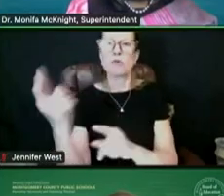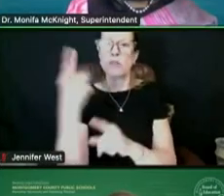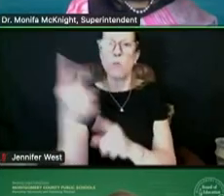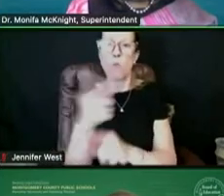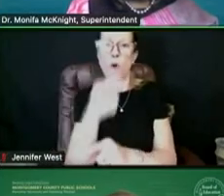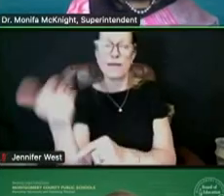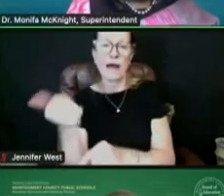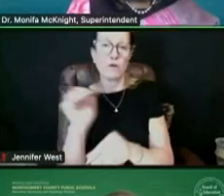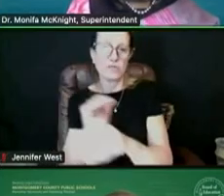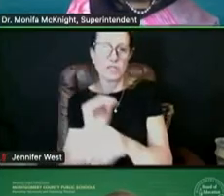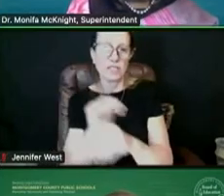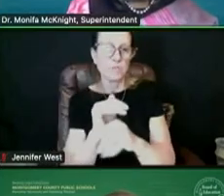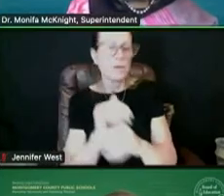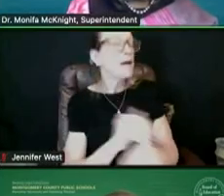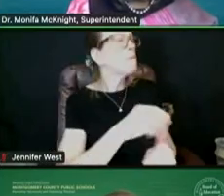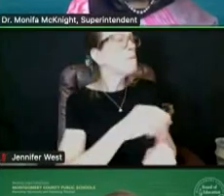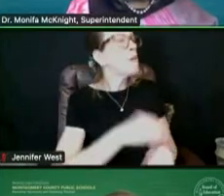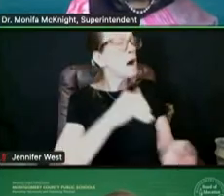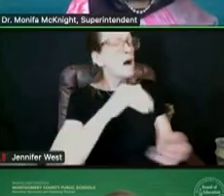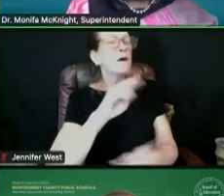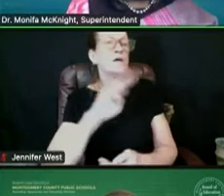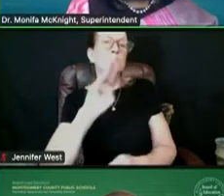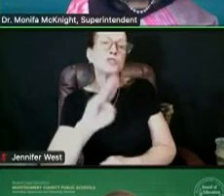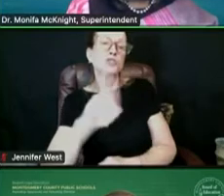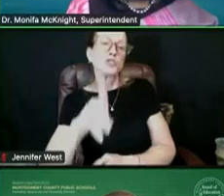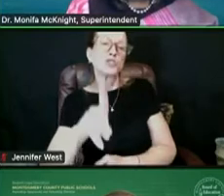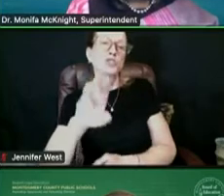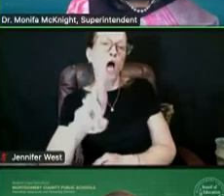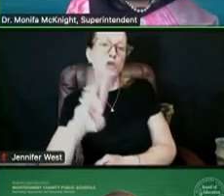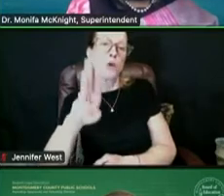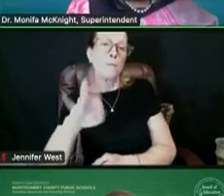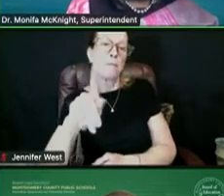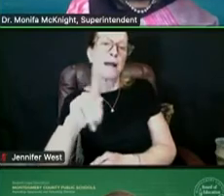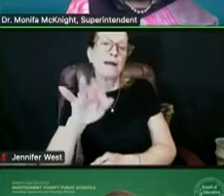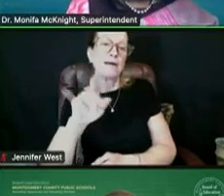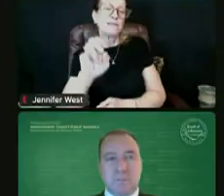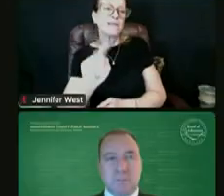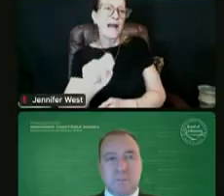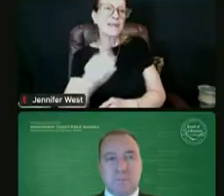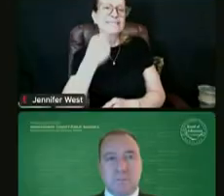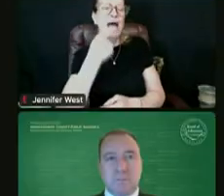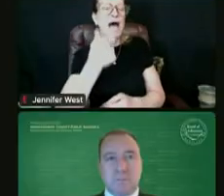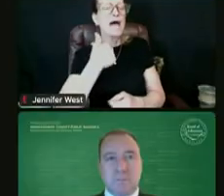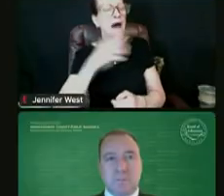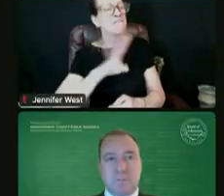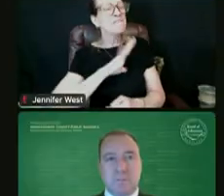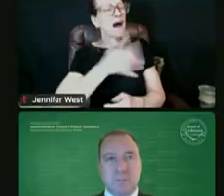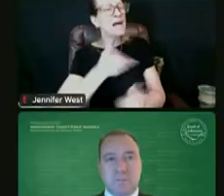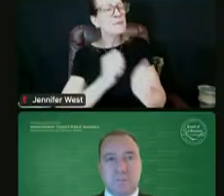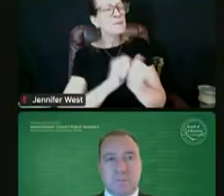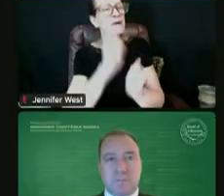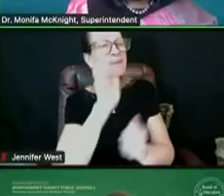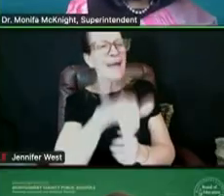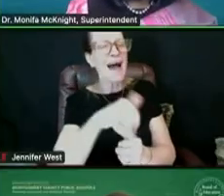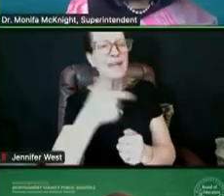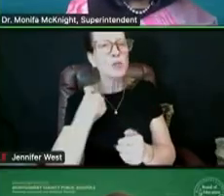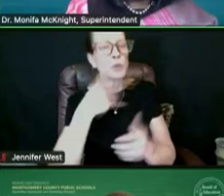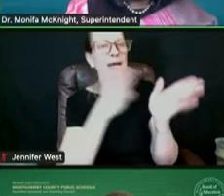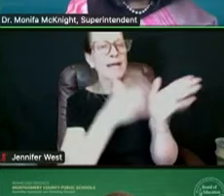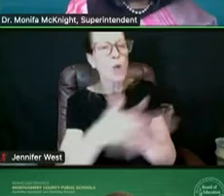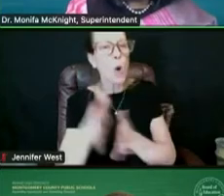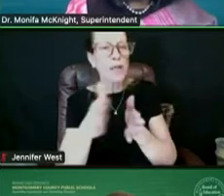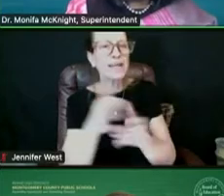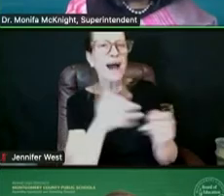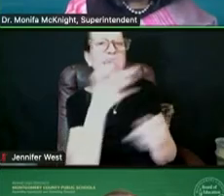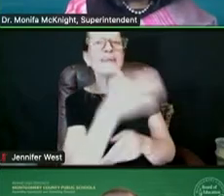I am fine with that. If we want to have Mr. Hull do a couple of slides, and then we can give you all a chance to organize, and then let's quickly get back to the questions that are in the